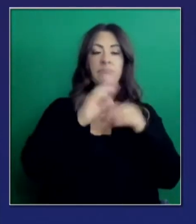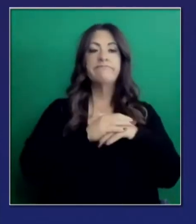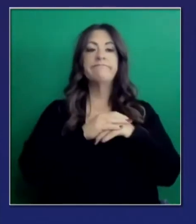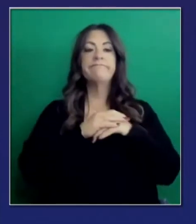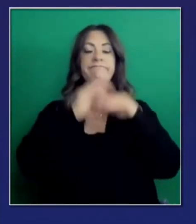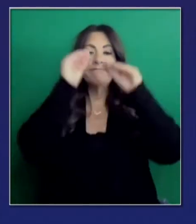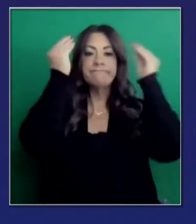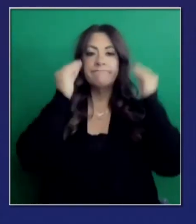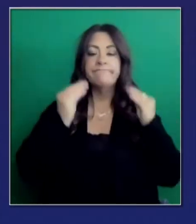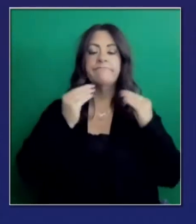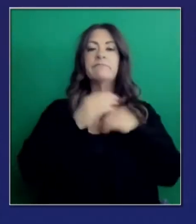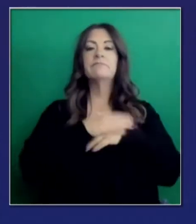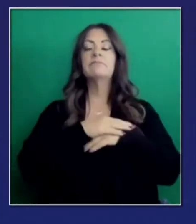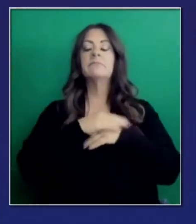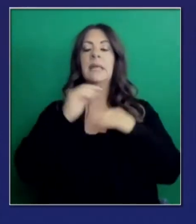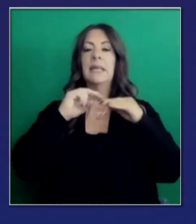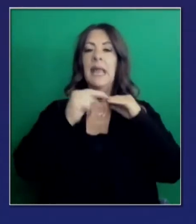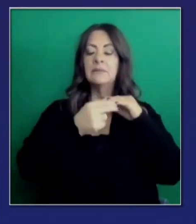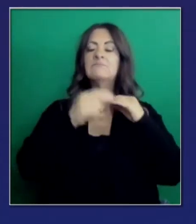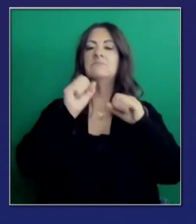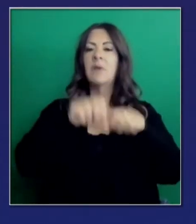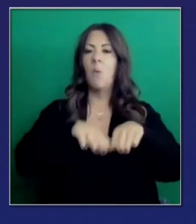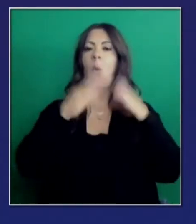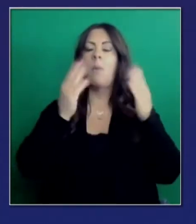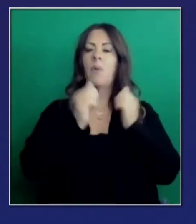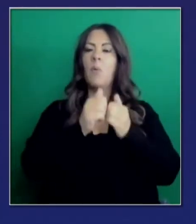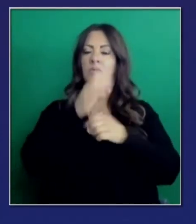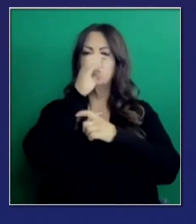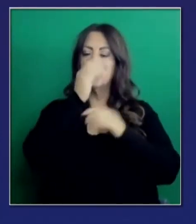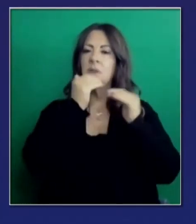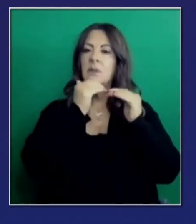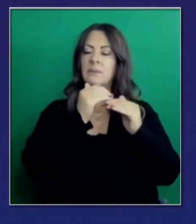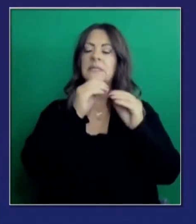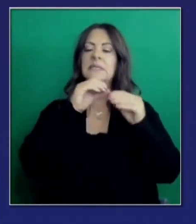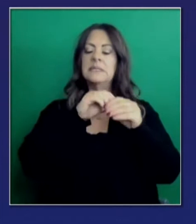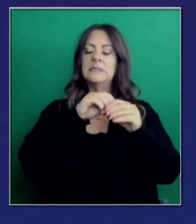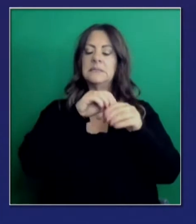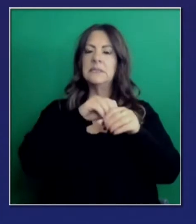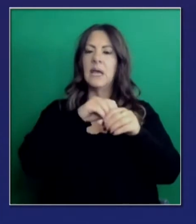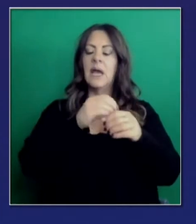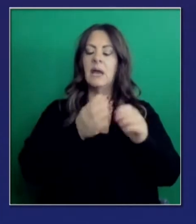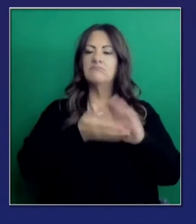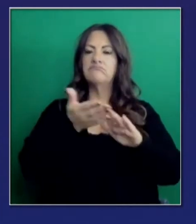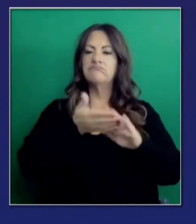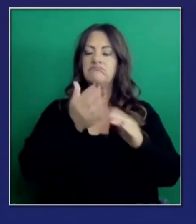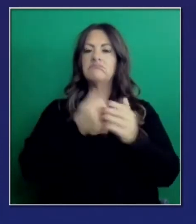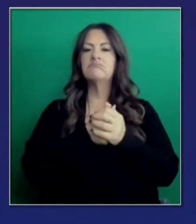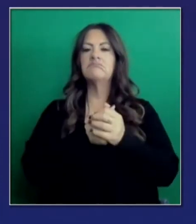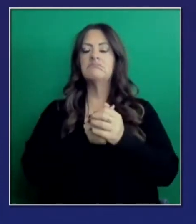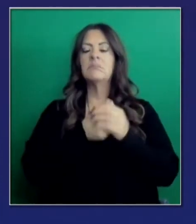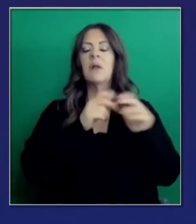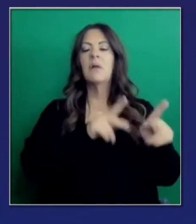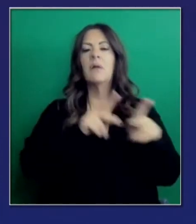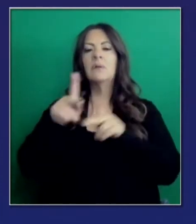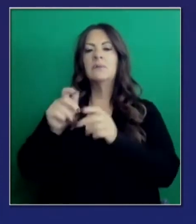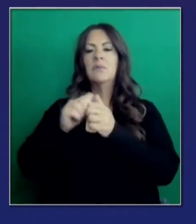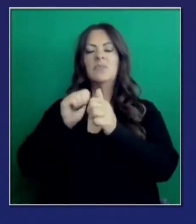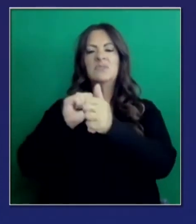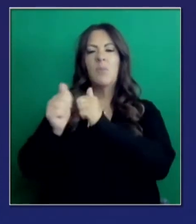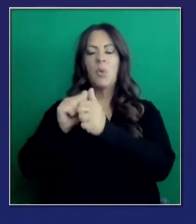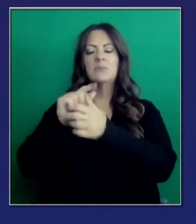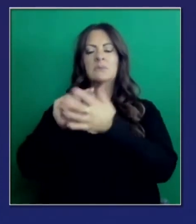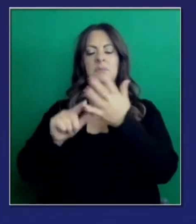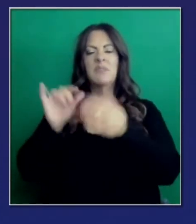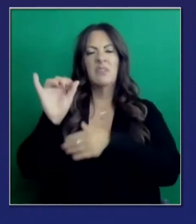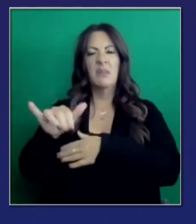can resume for competition in particular with, again, modifications and considerations. I noted that